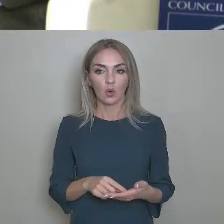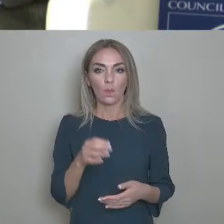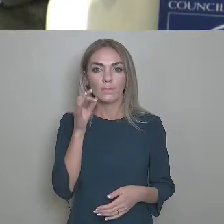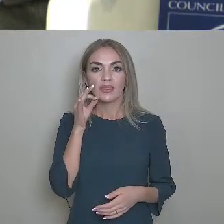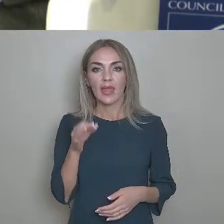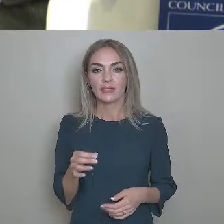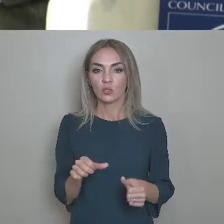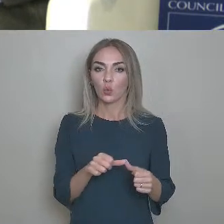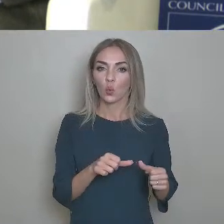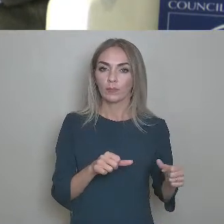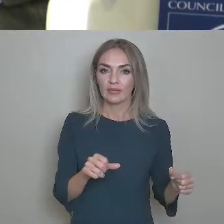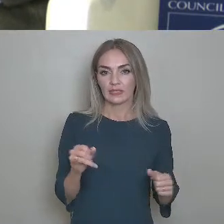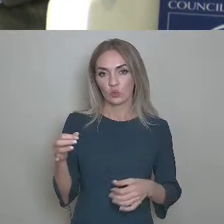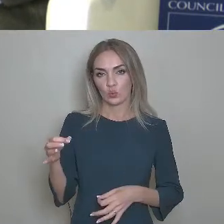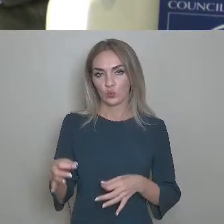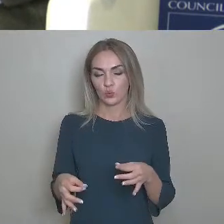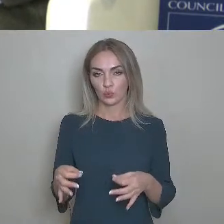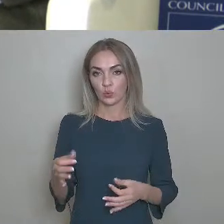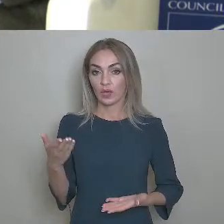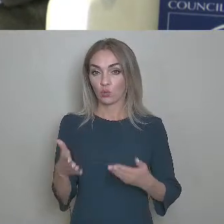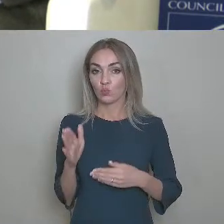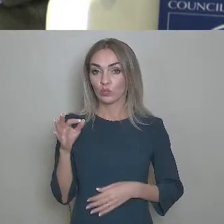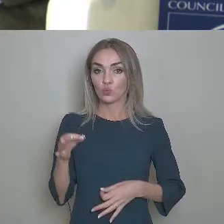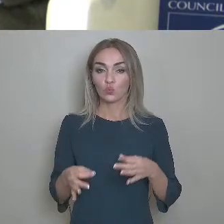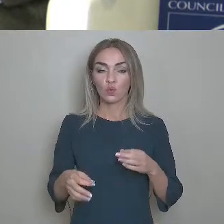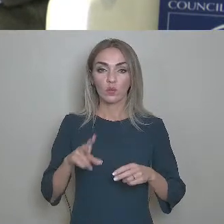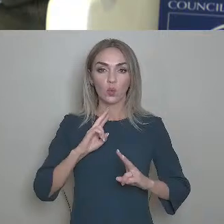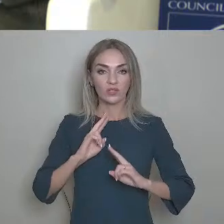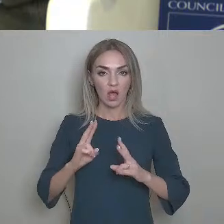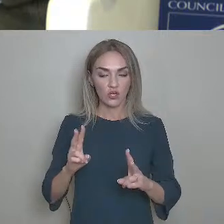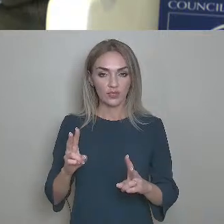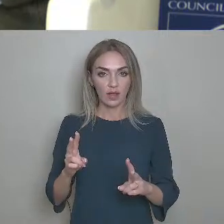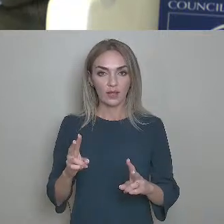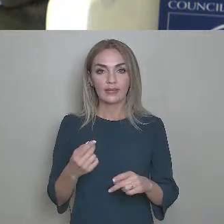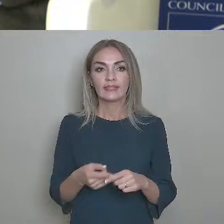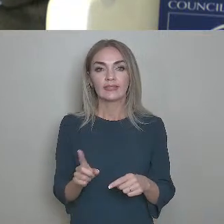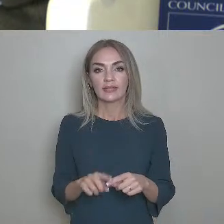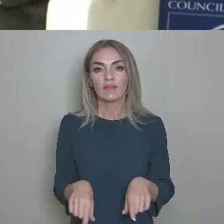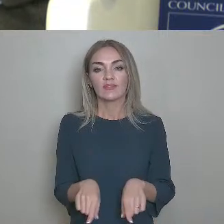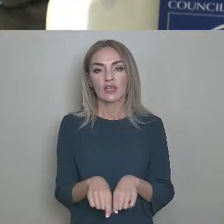is a question about the competencies of the